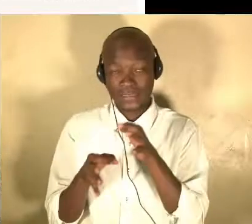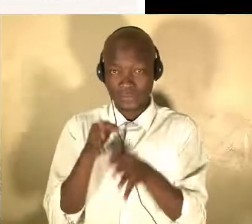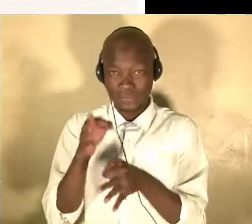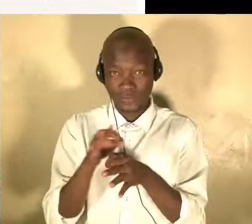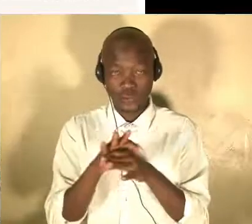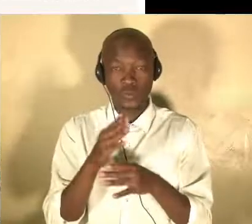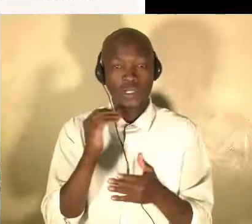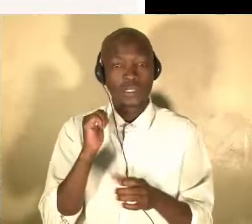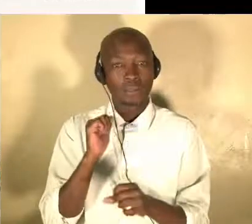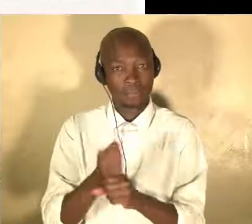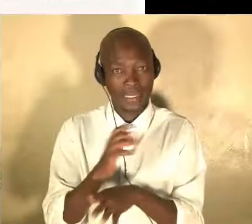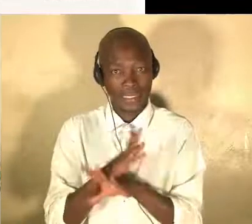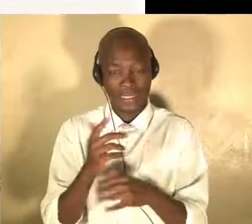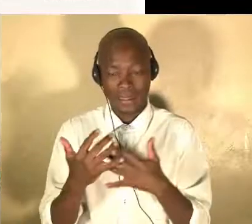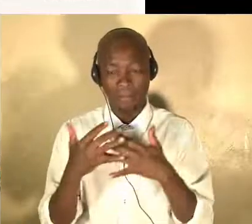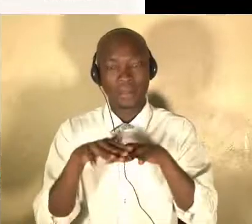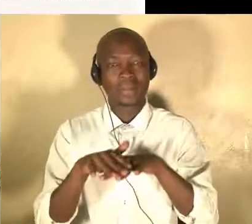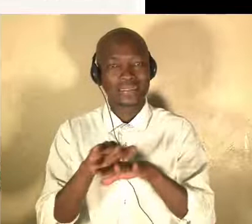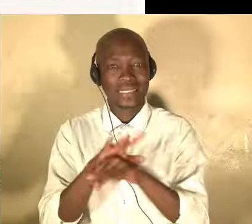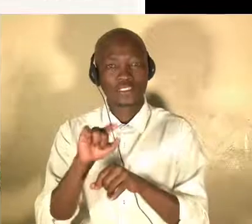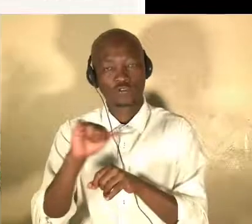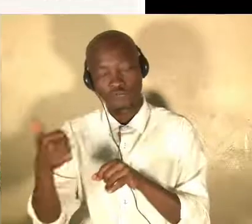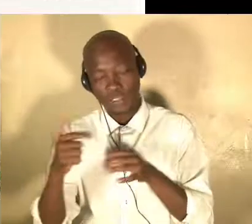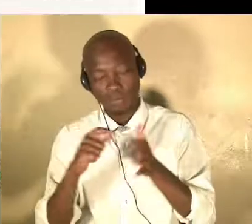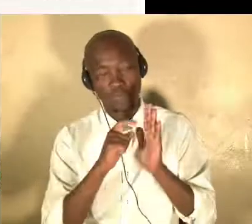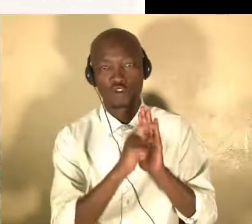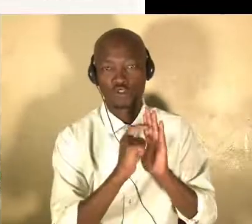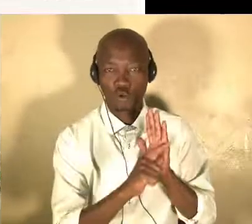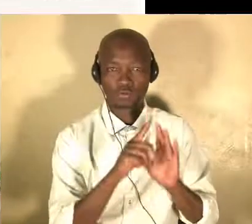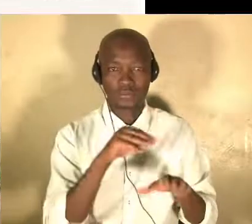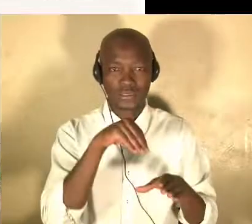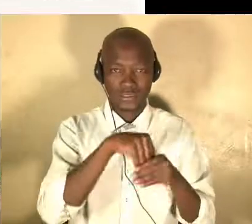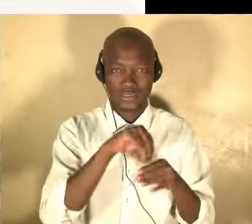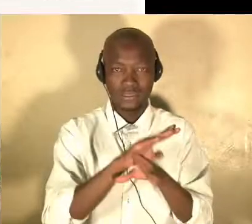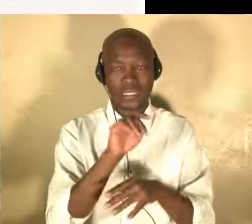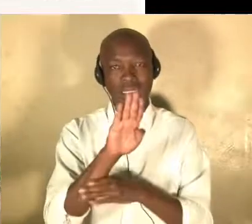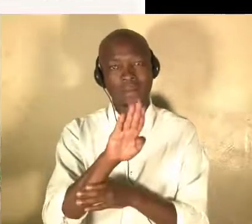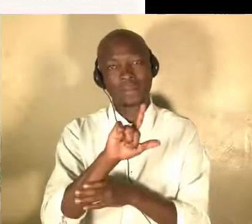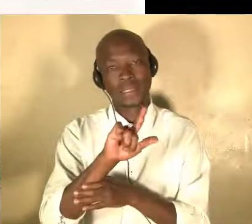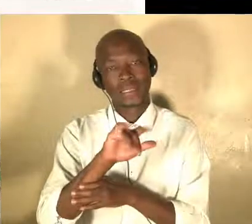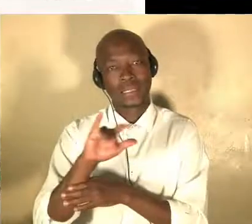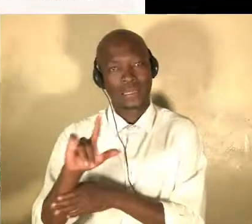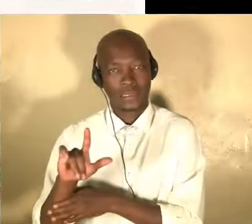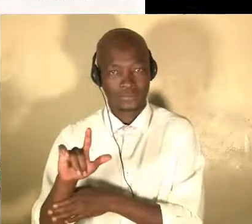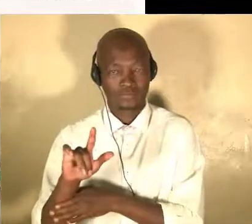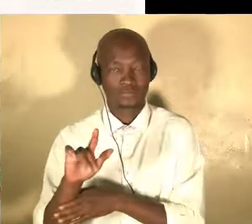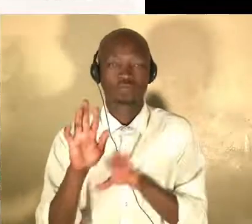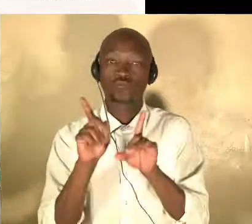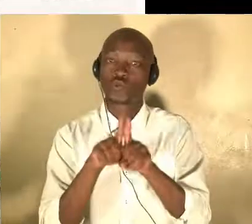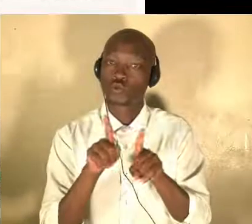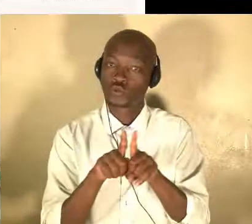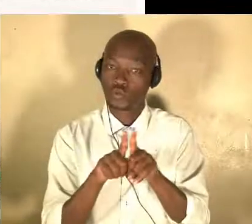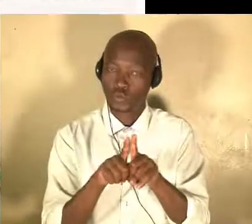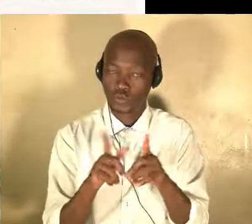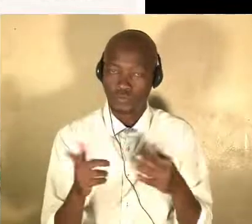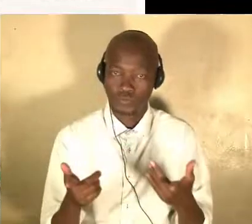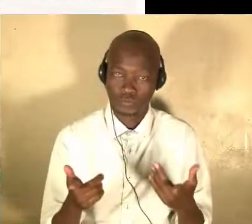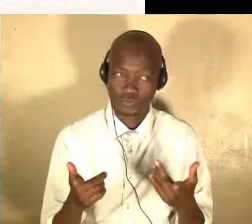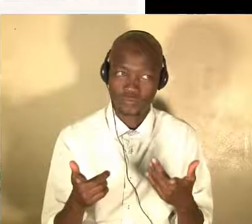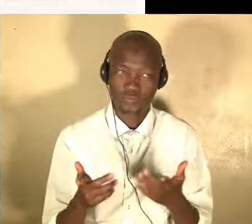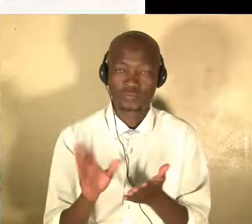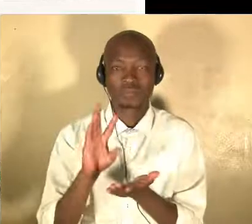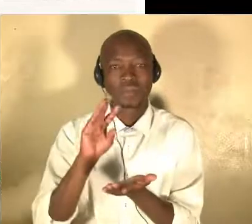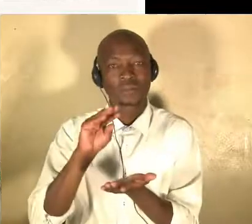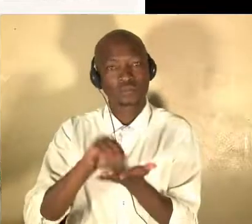the implementation of some of the clauses that are contained in this bill. And it also